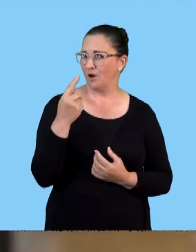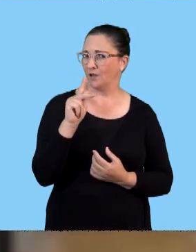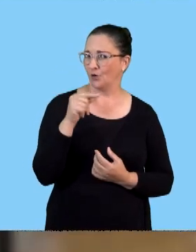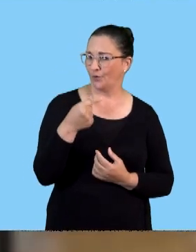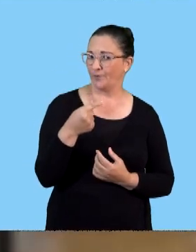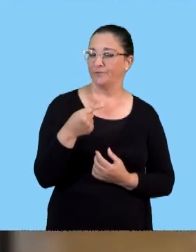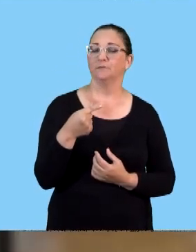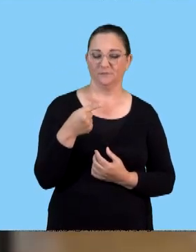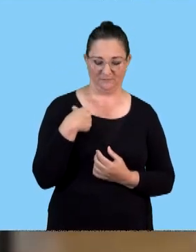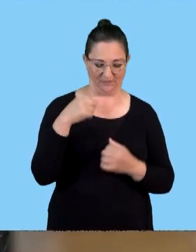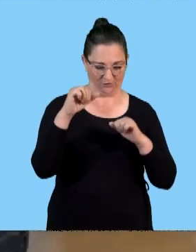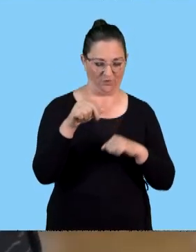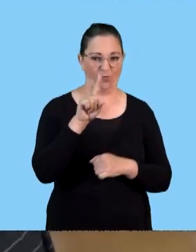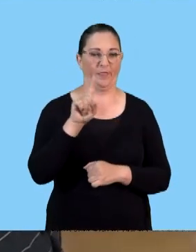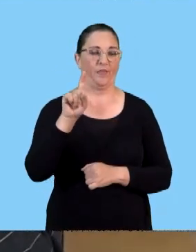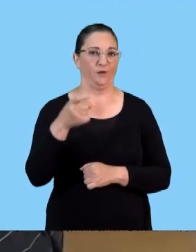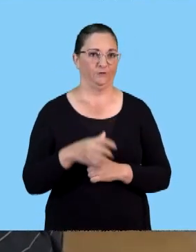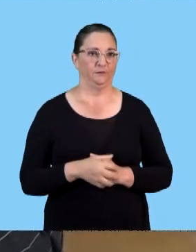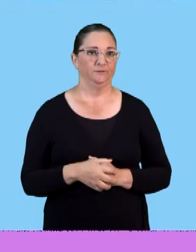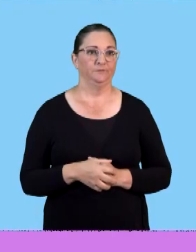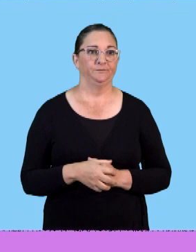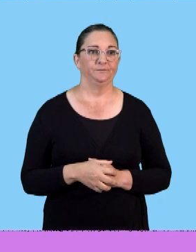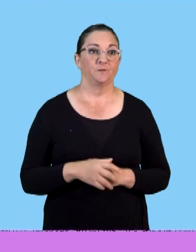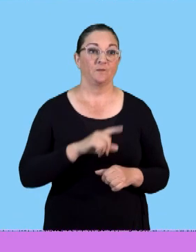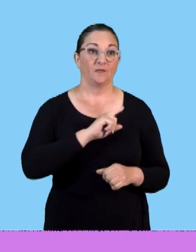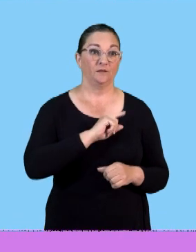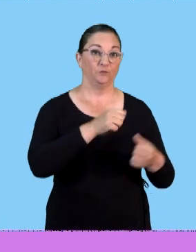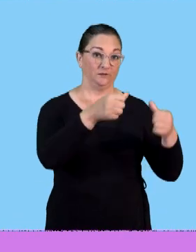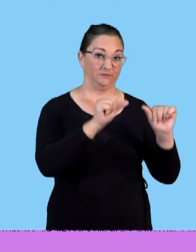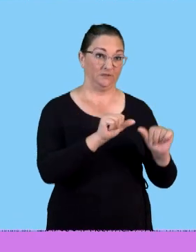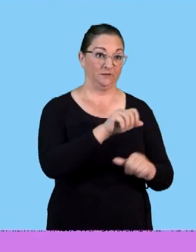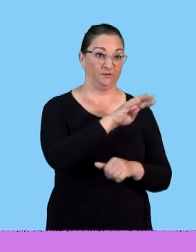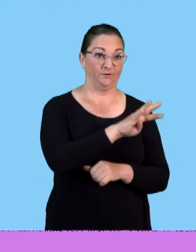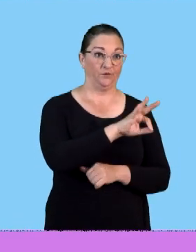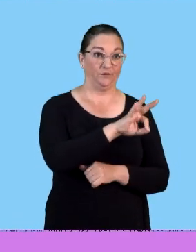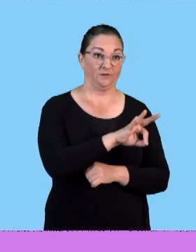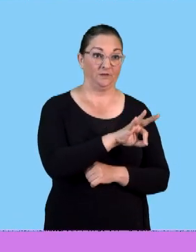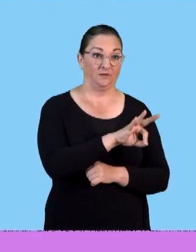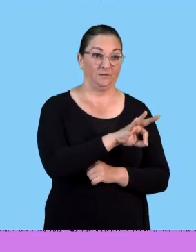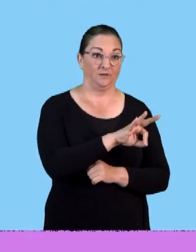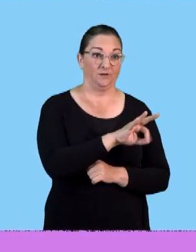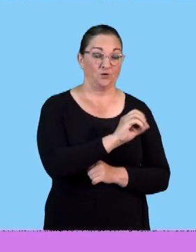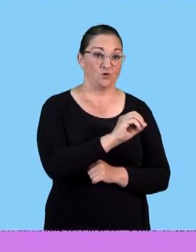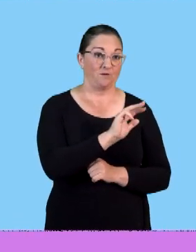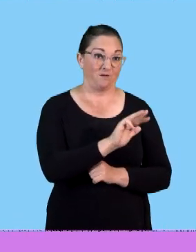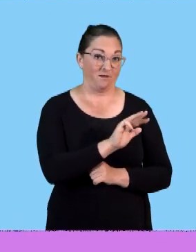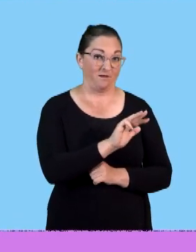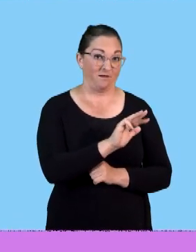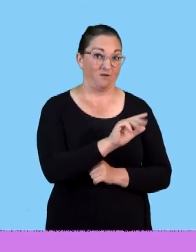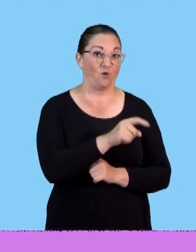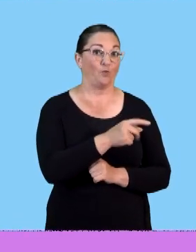kilogram? I agree. 1,000. So therefore, moving on to my next step, I'll take the